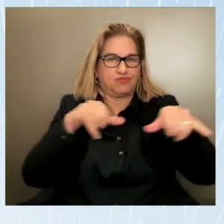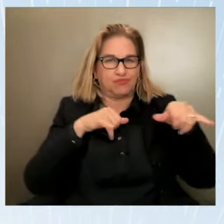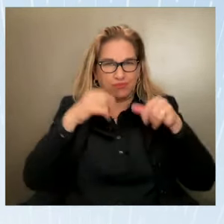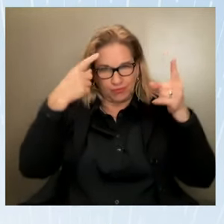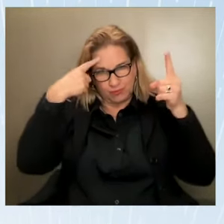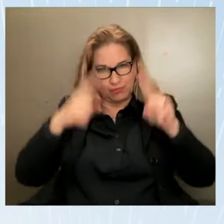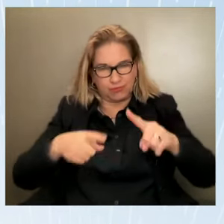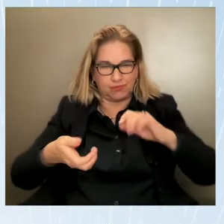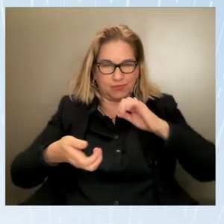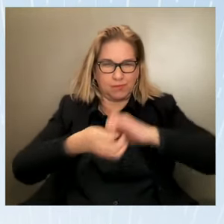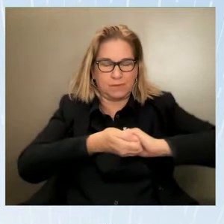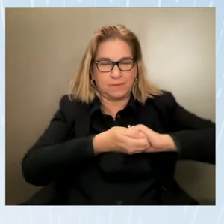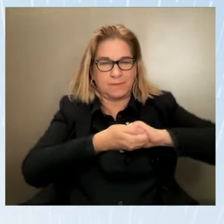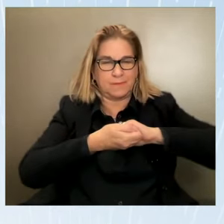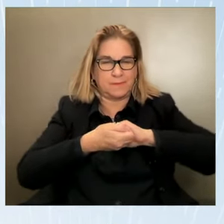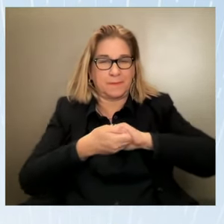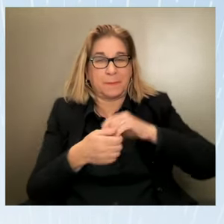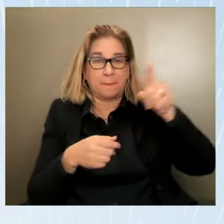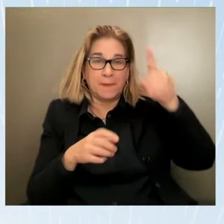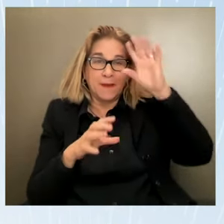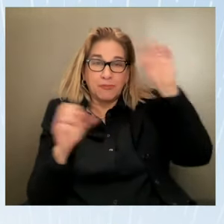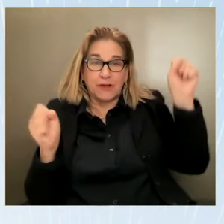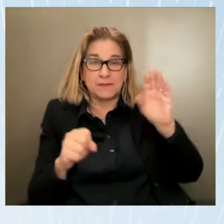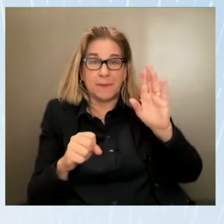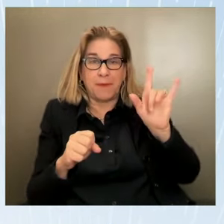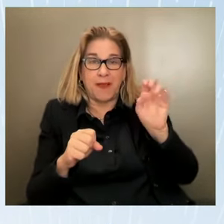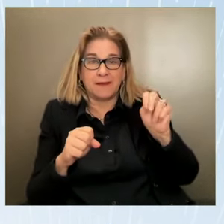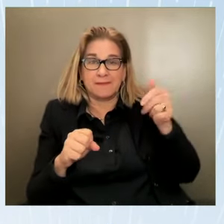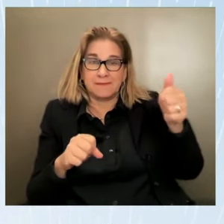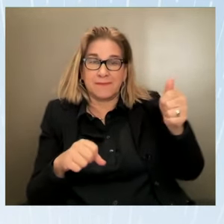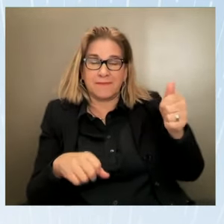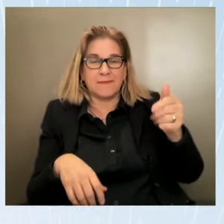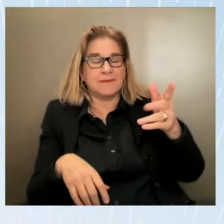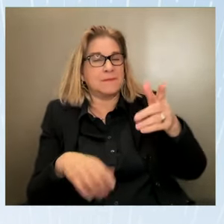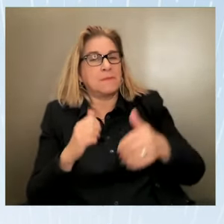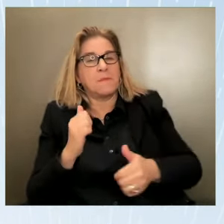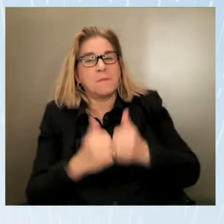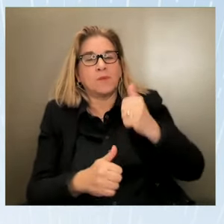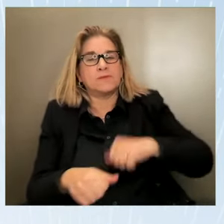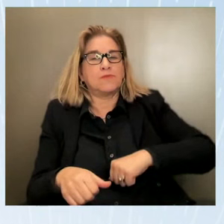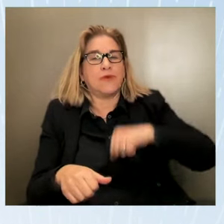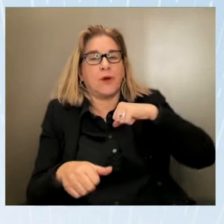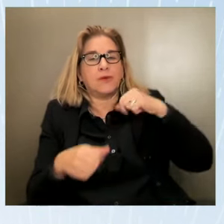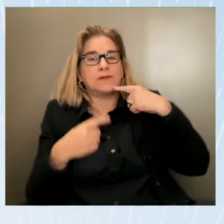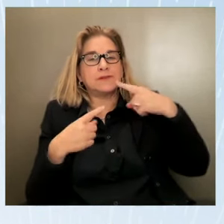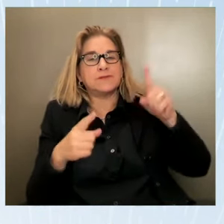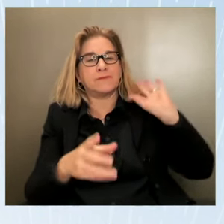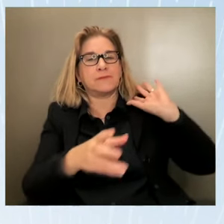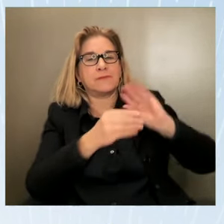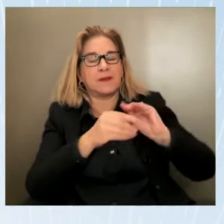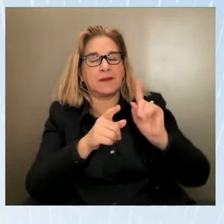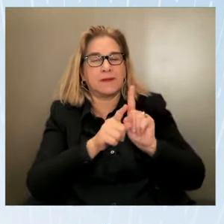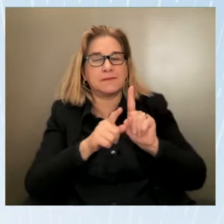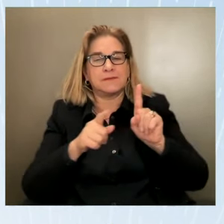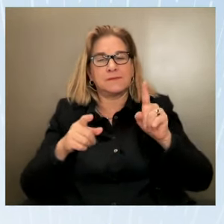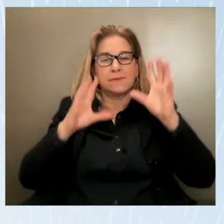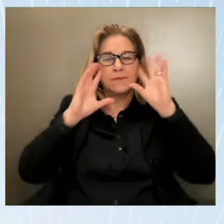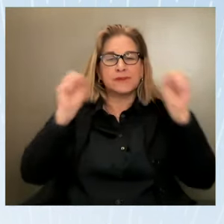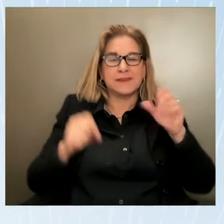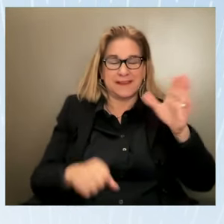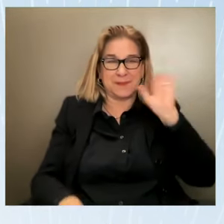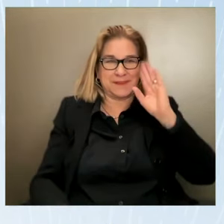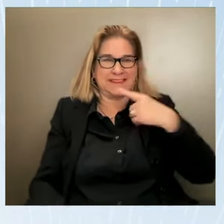over his many years of public service, he'd say the Violence Against Women Act. And the connection between the two is a powerful one. So thanks for sharing